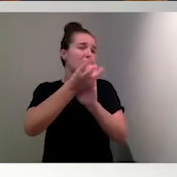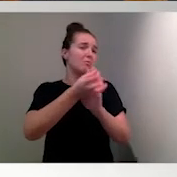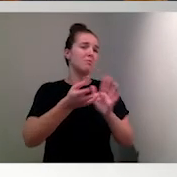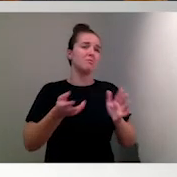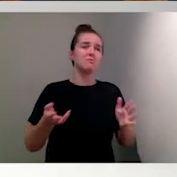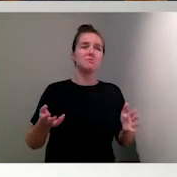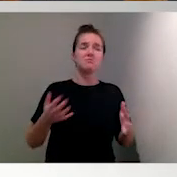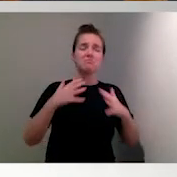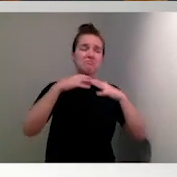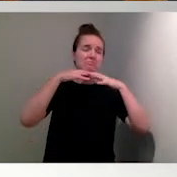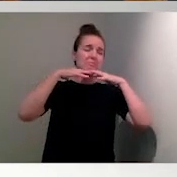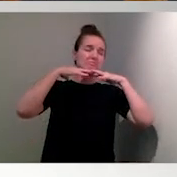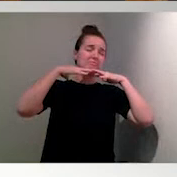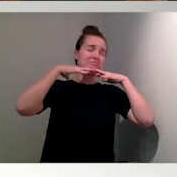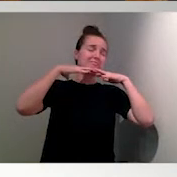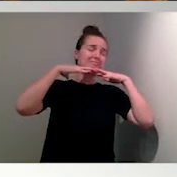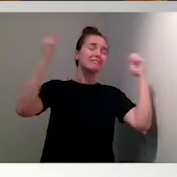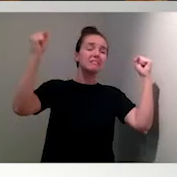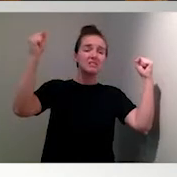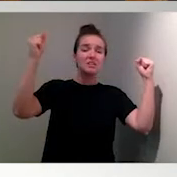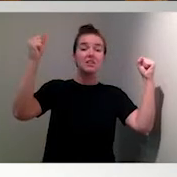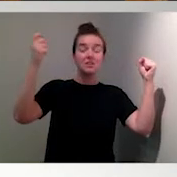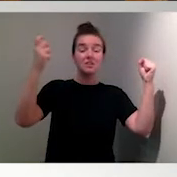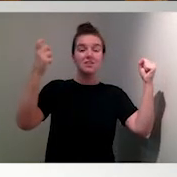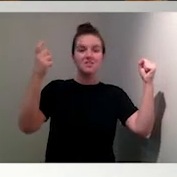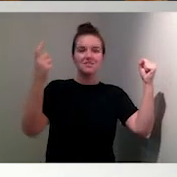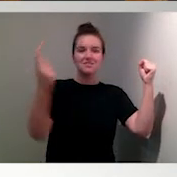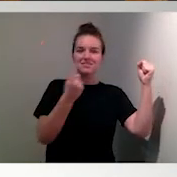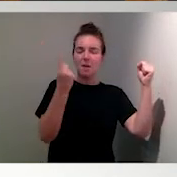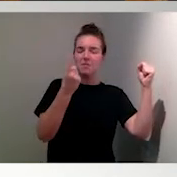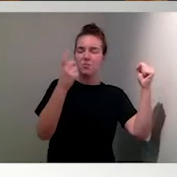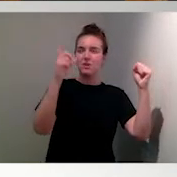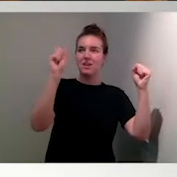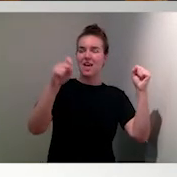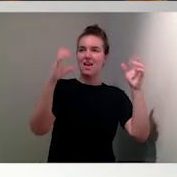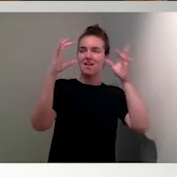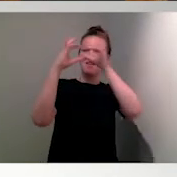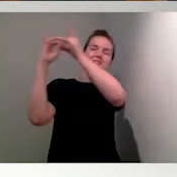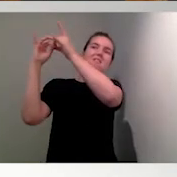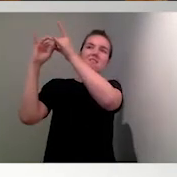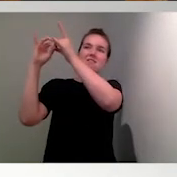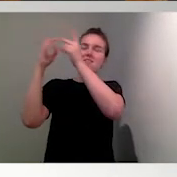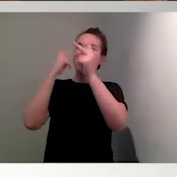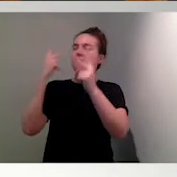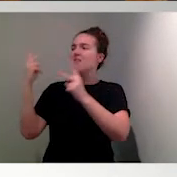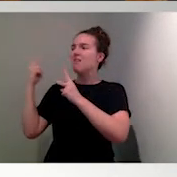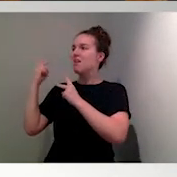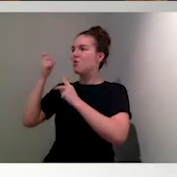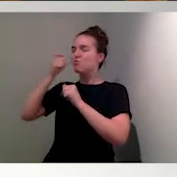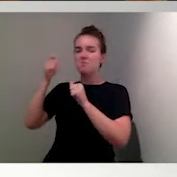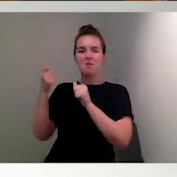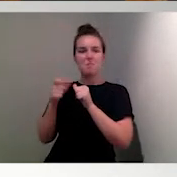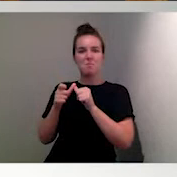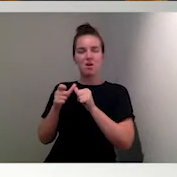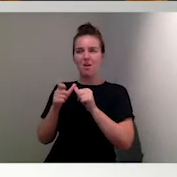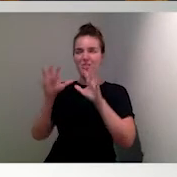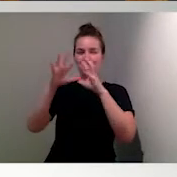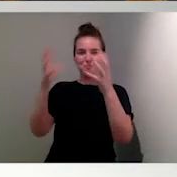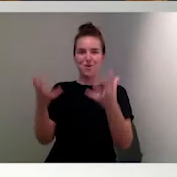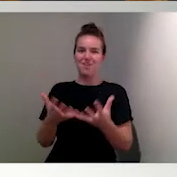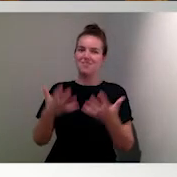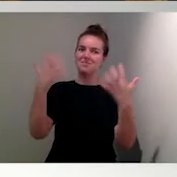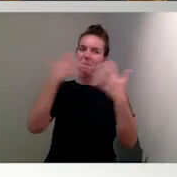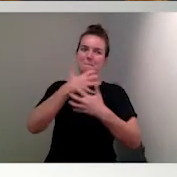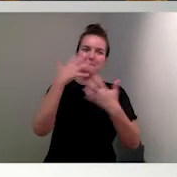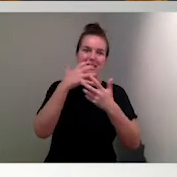have something to grab onto to remind us that the world is an amazing place and there is so much